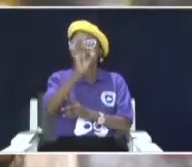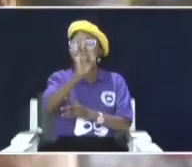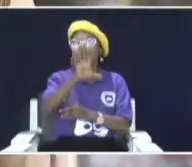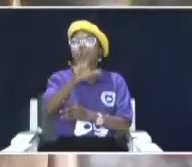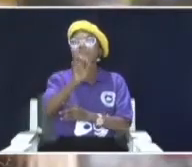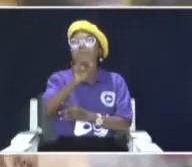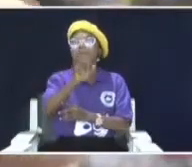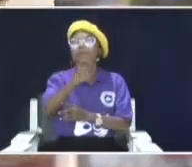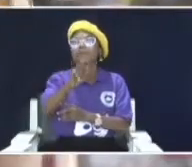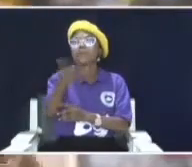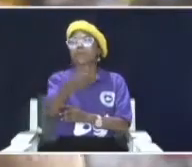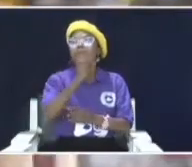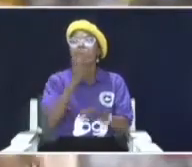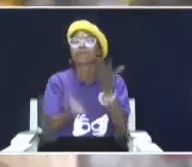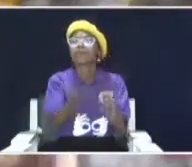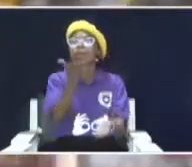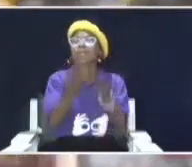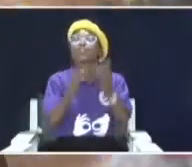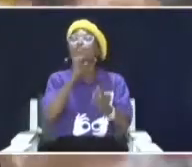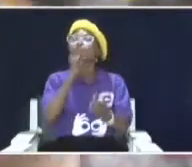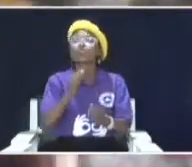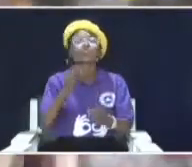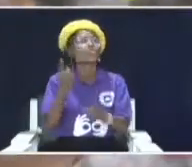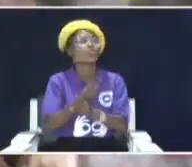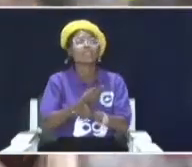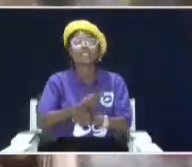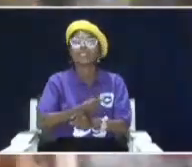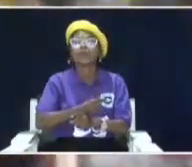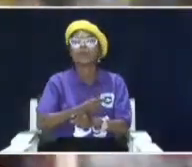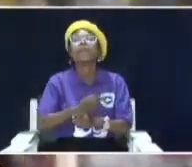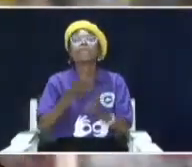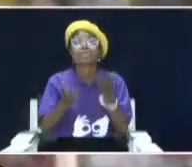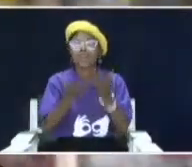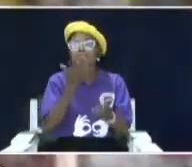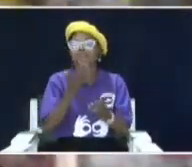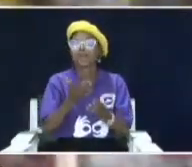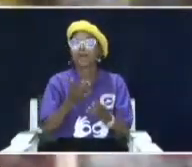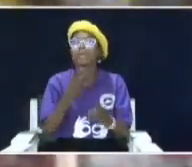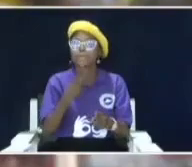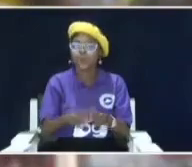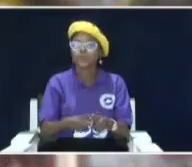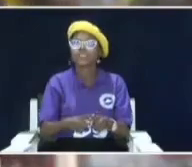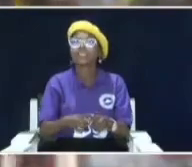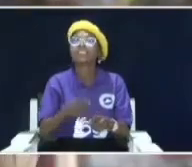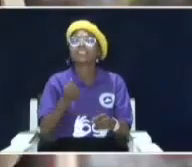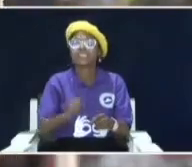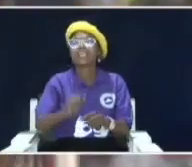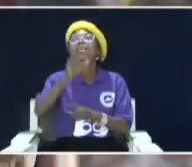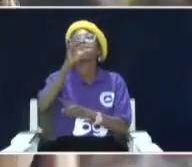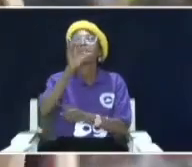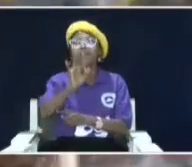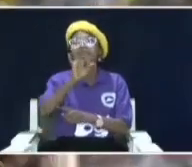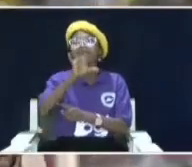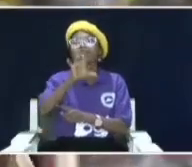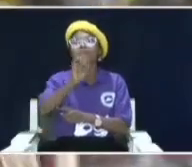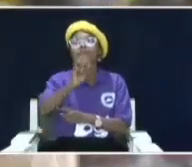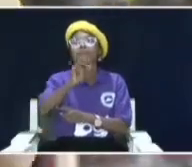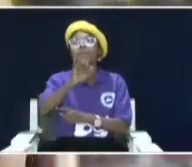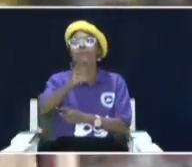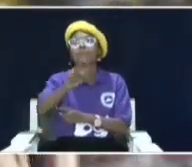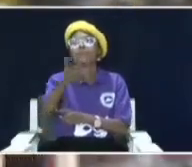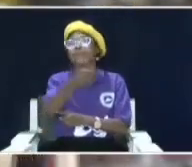fire. Not just an ordinary fire. Flaming fire. And who is the minister of